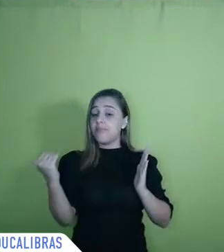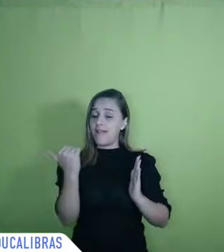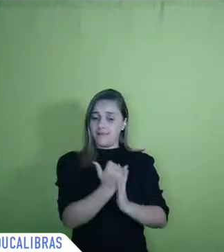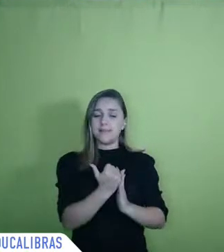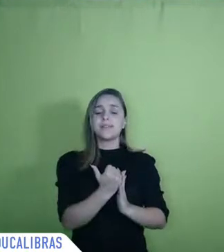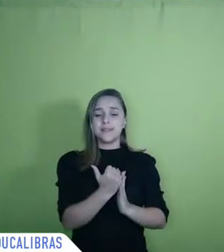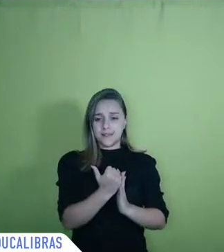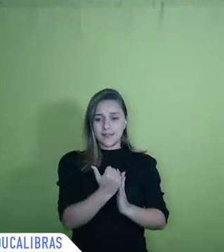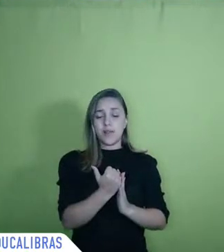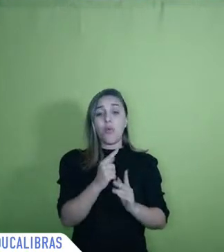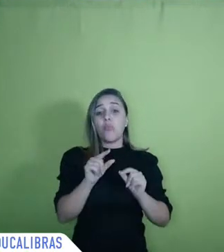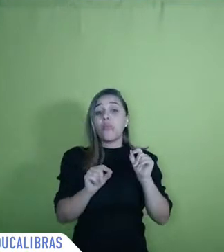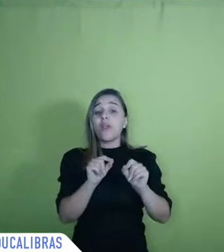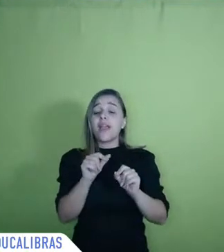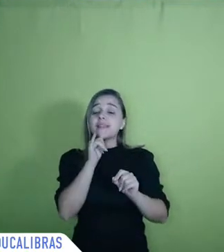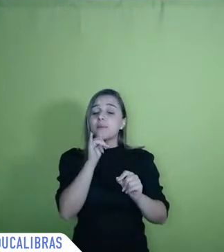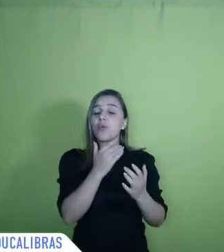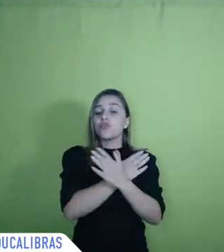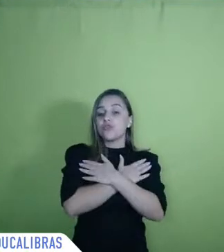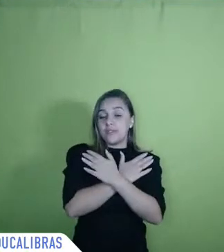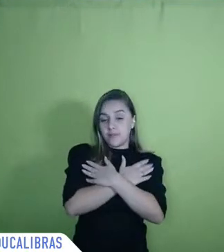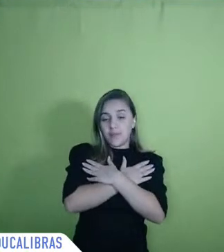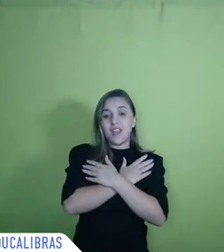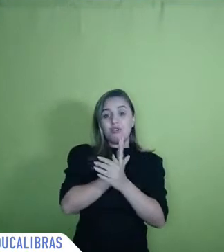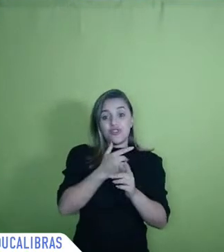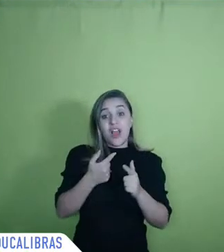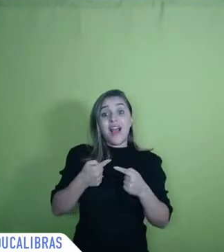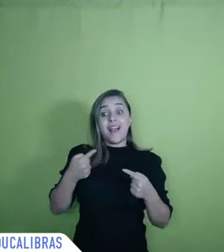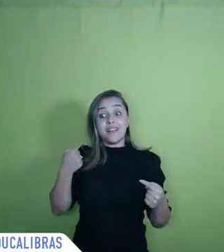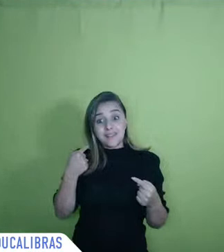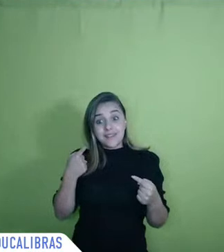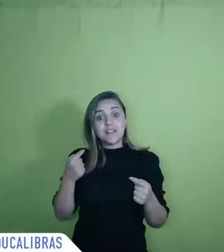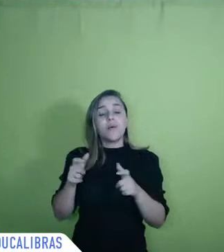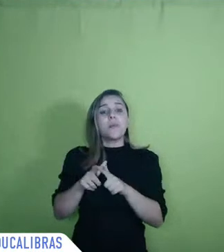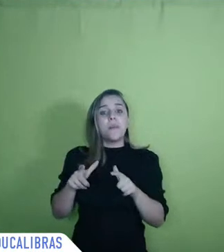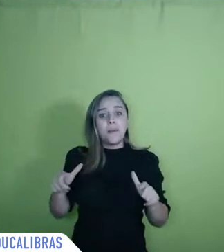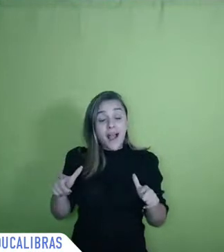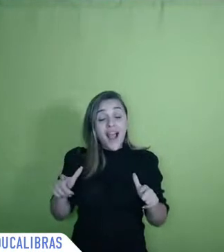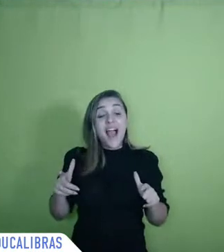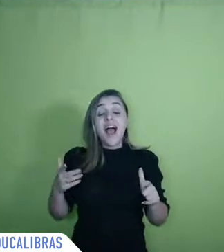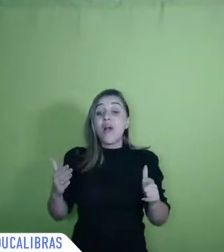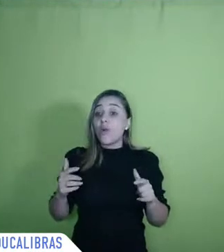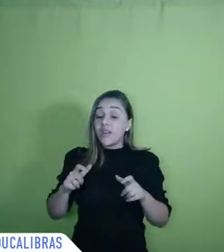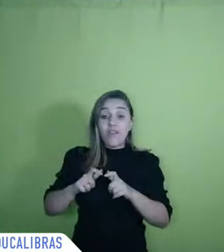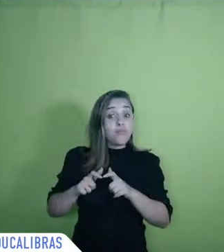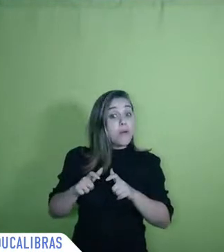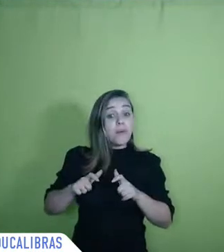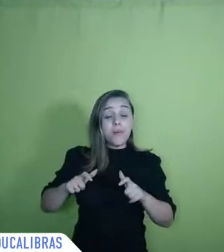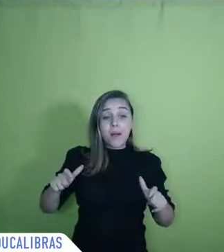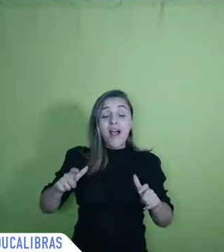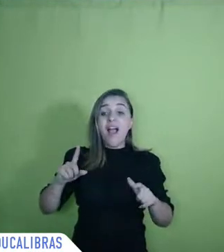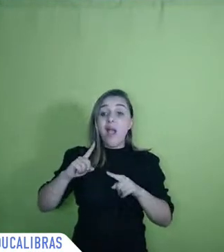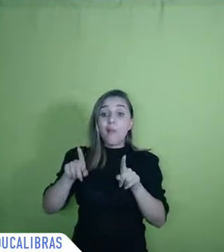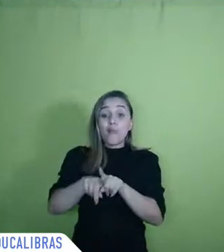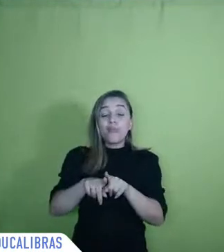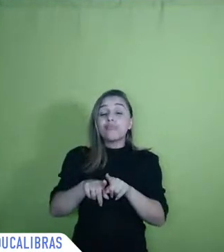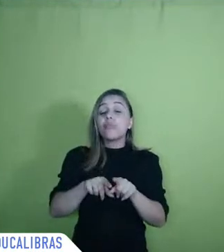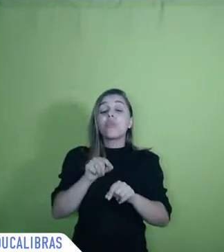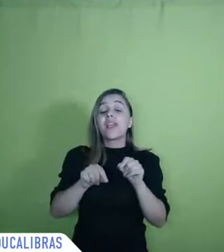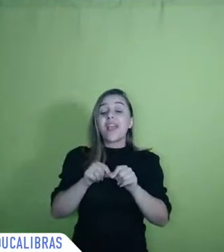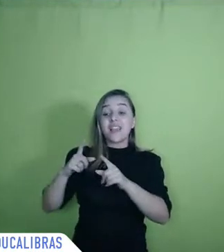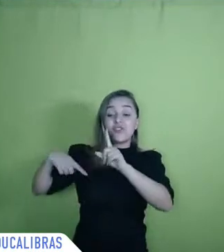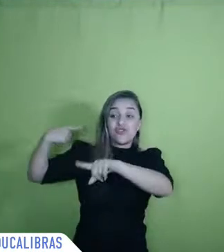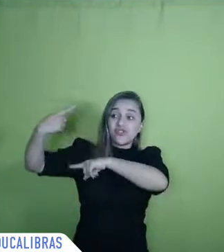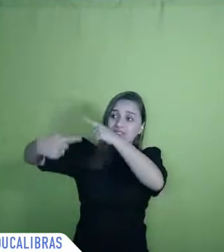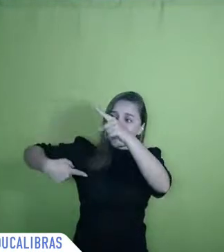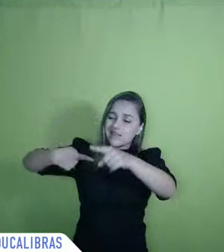harder and harder to revert this. Unemployment generates inequality, and it's growing, and